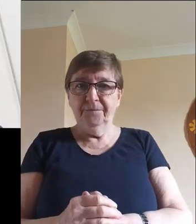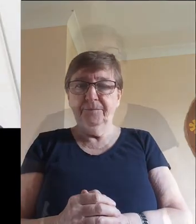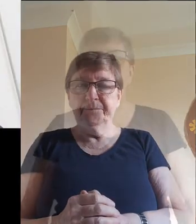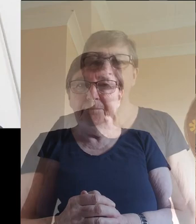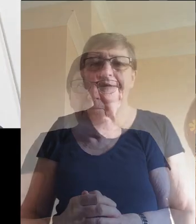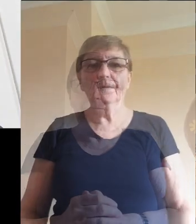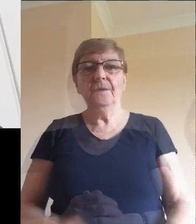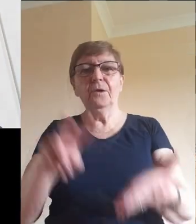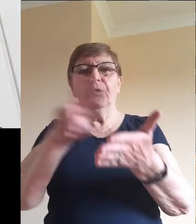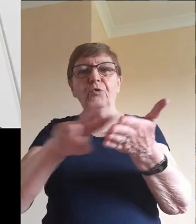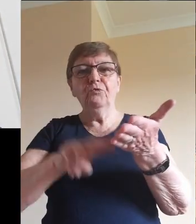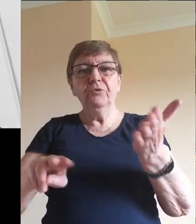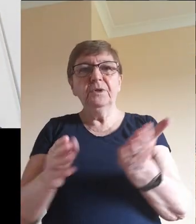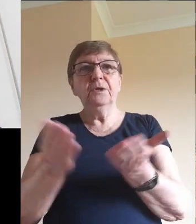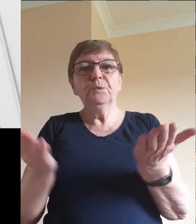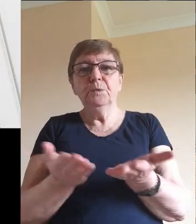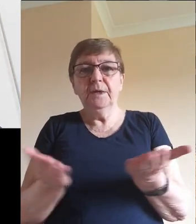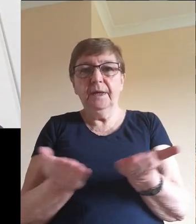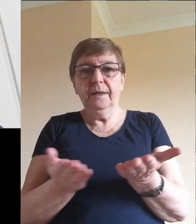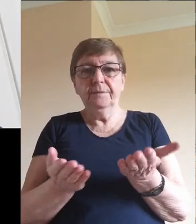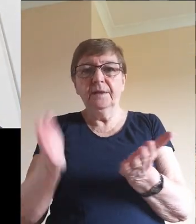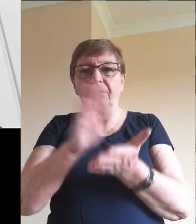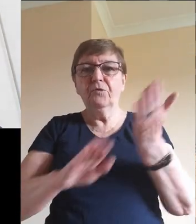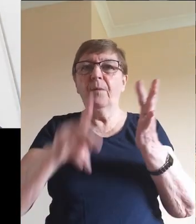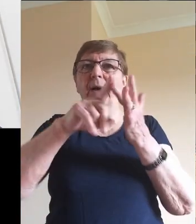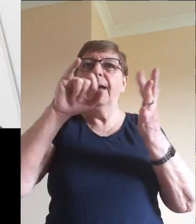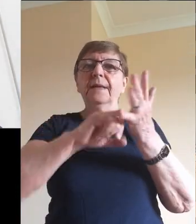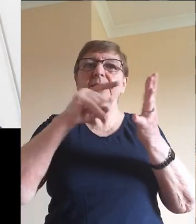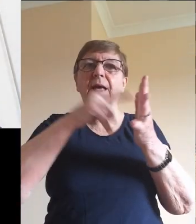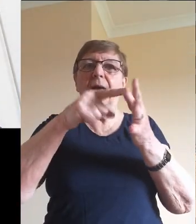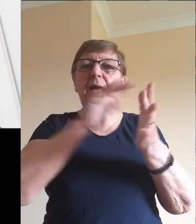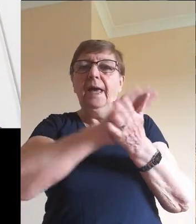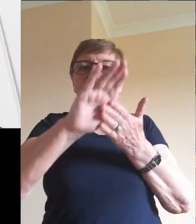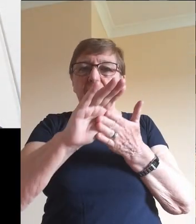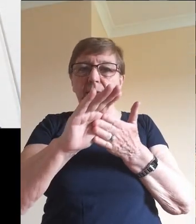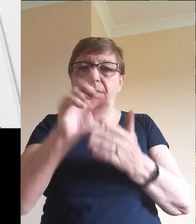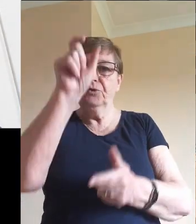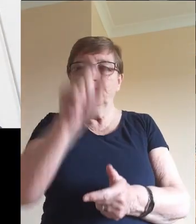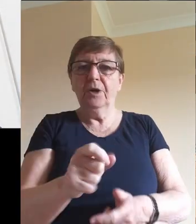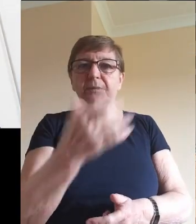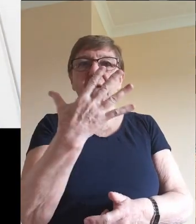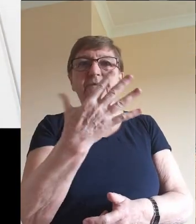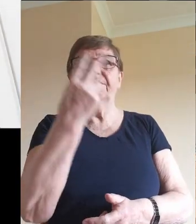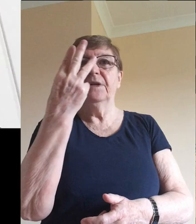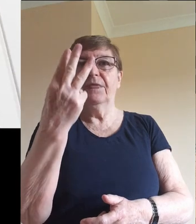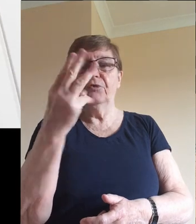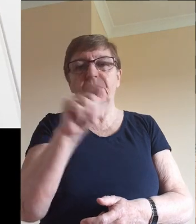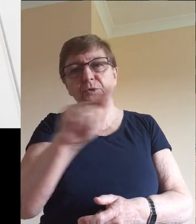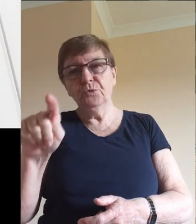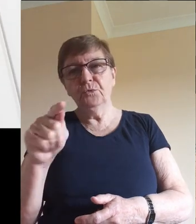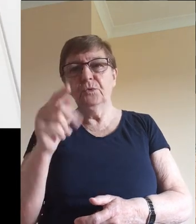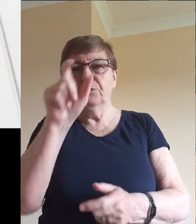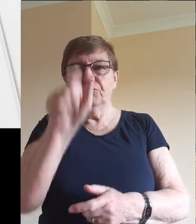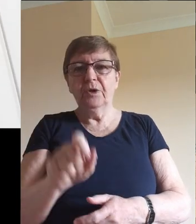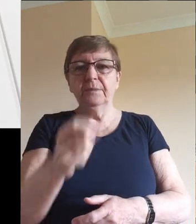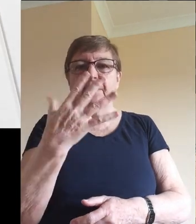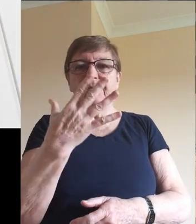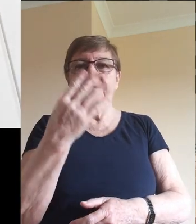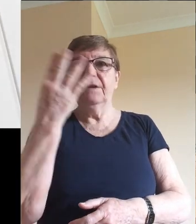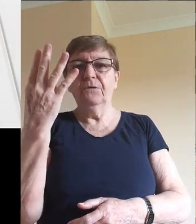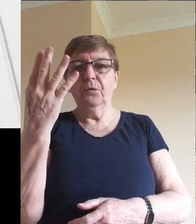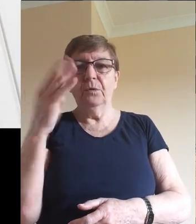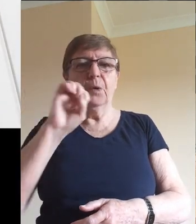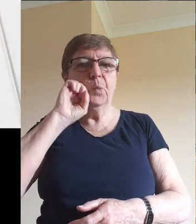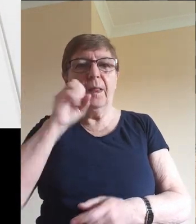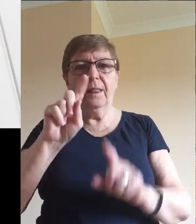Today's reading is taken from Isaiah chapters 53 and into 54, and it's going to be split into